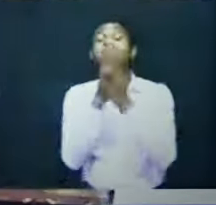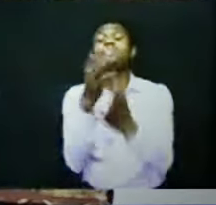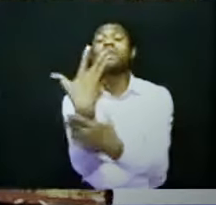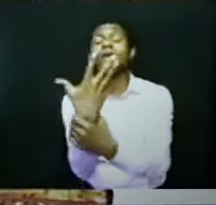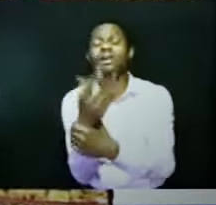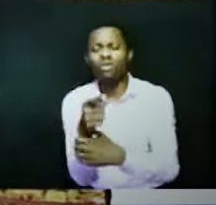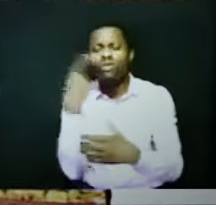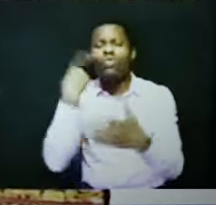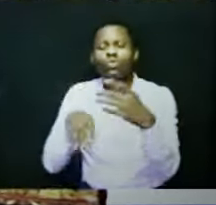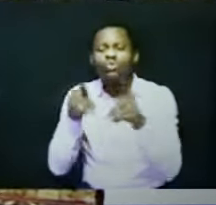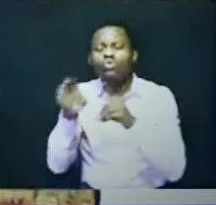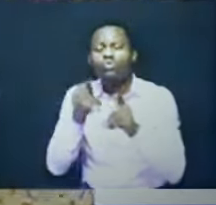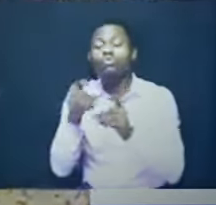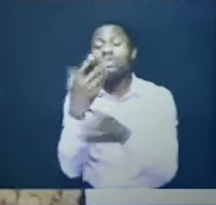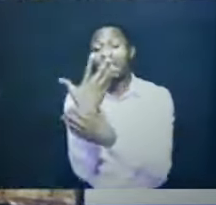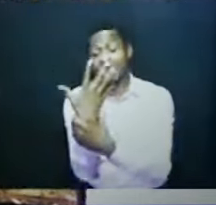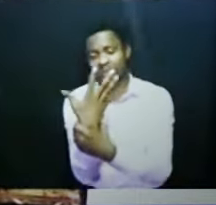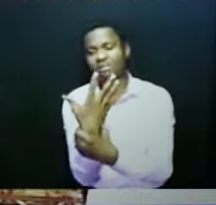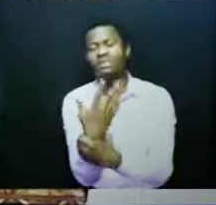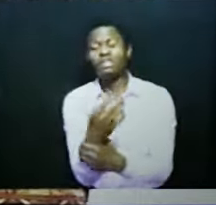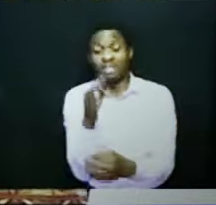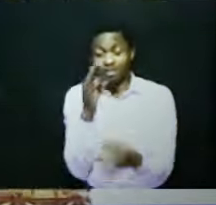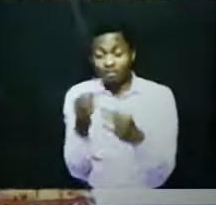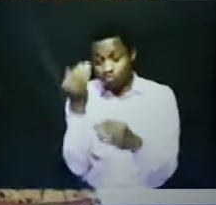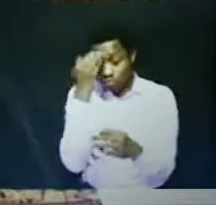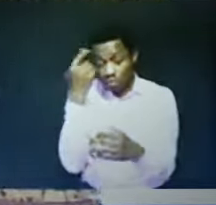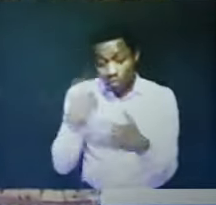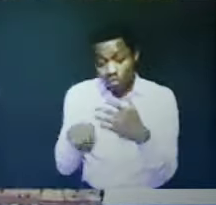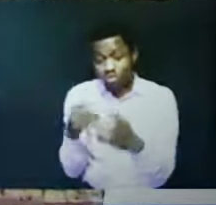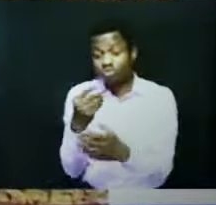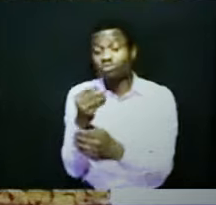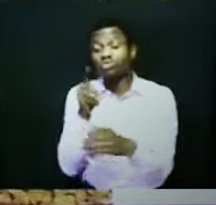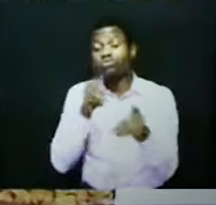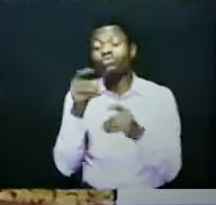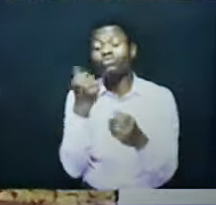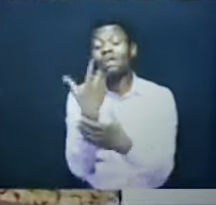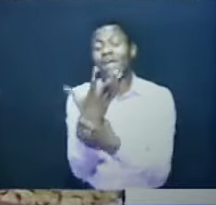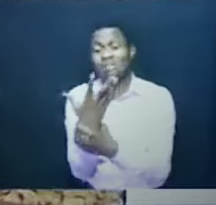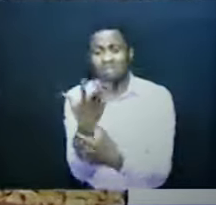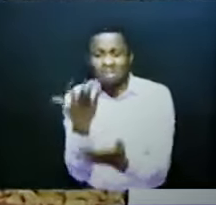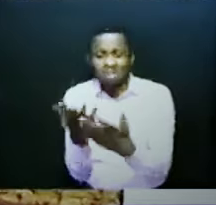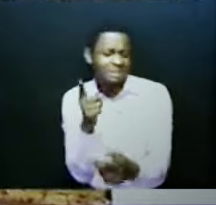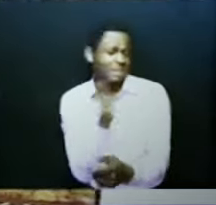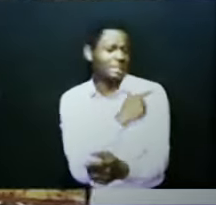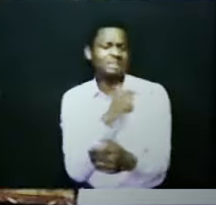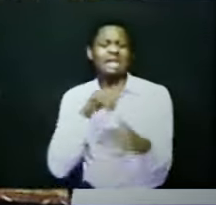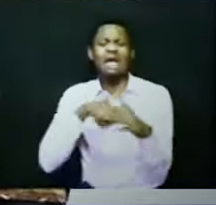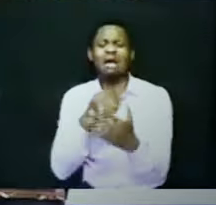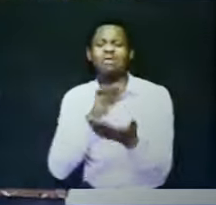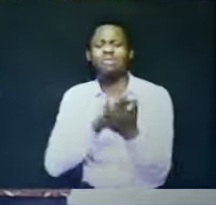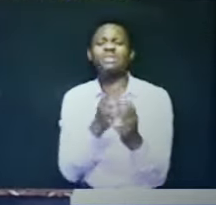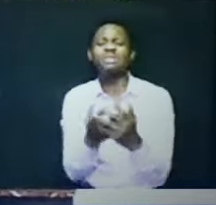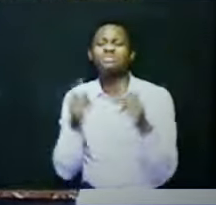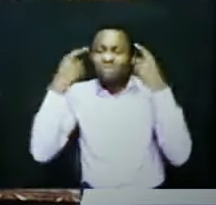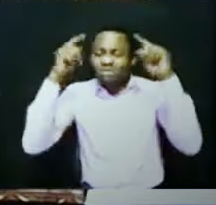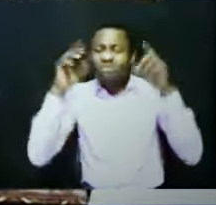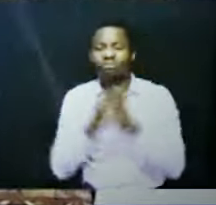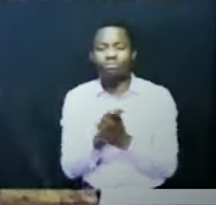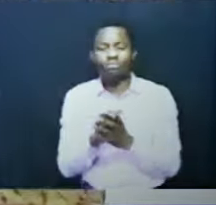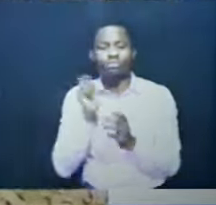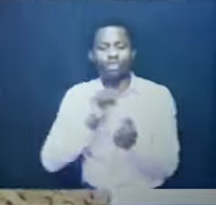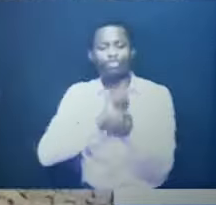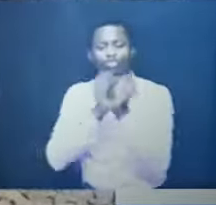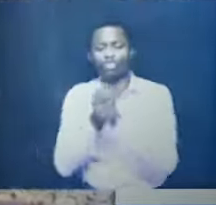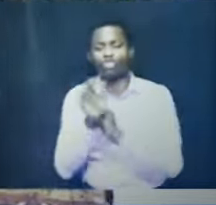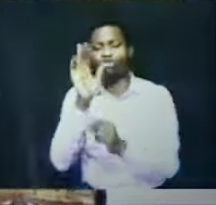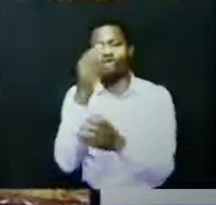bon crofo subo ewo ye ntibia ye wo munu meto de bia bisa wonsa se dien pa na mensa wo ye. Reposition your hands. Bomo dien se wo be